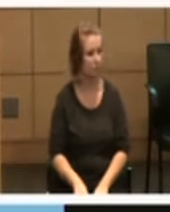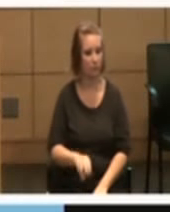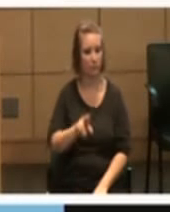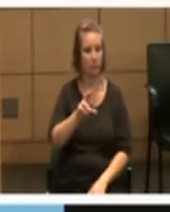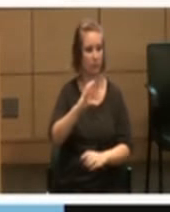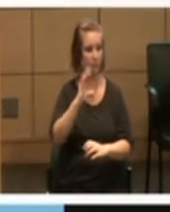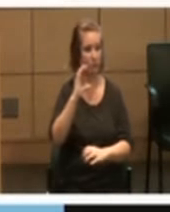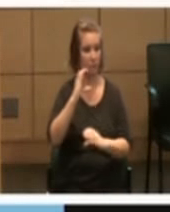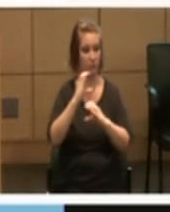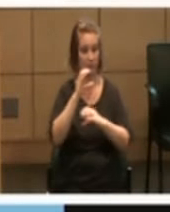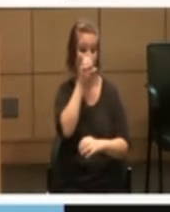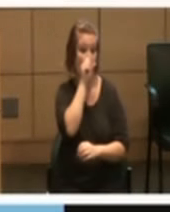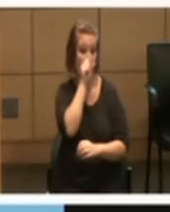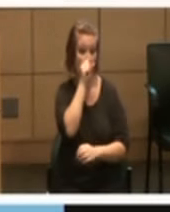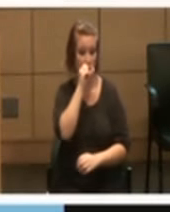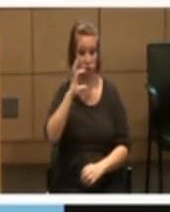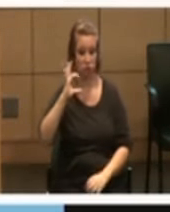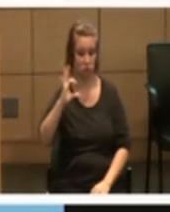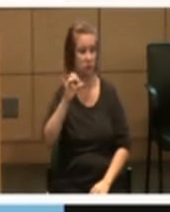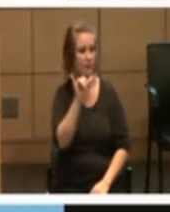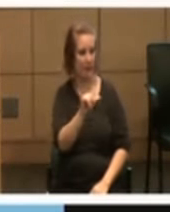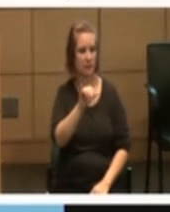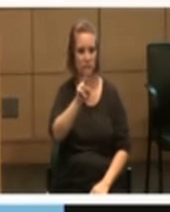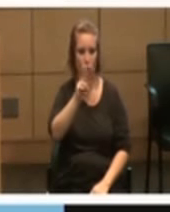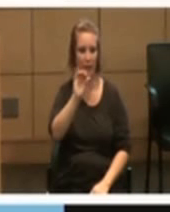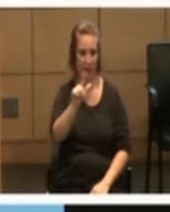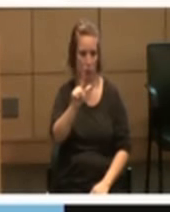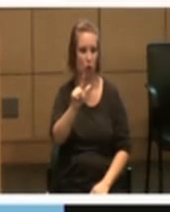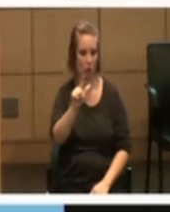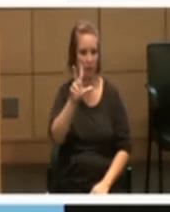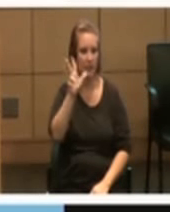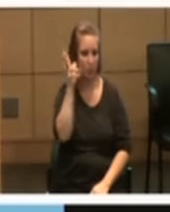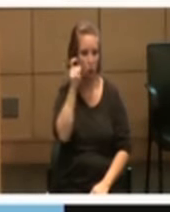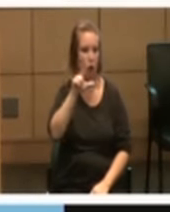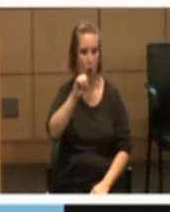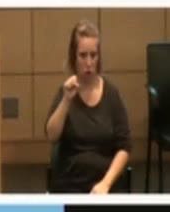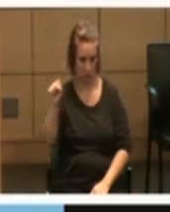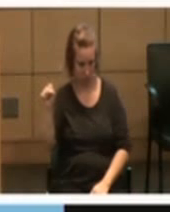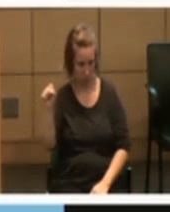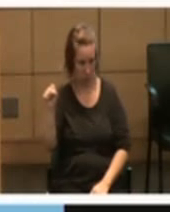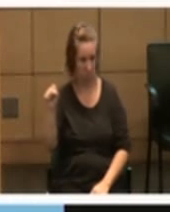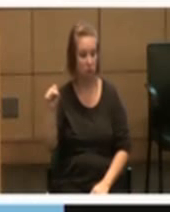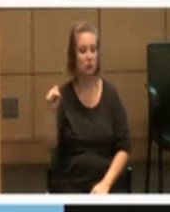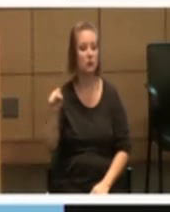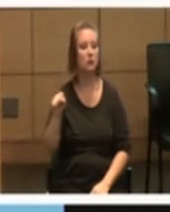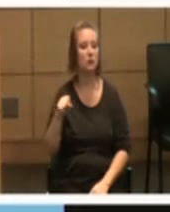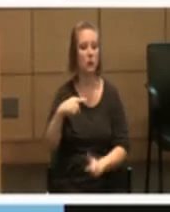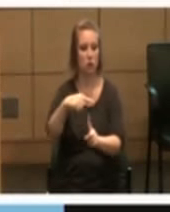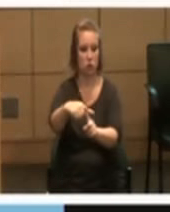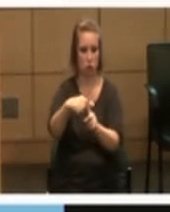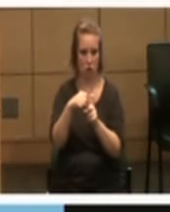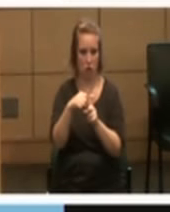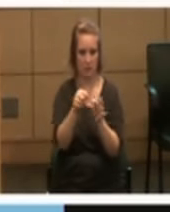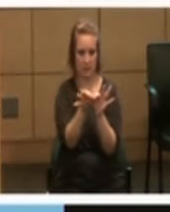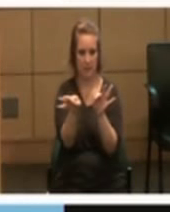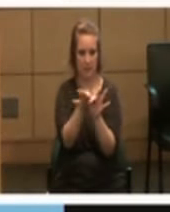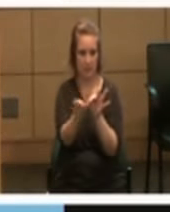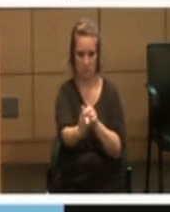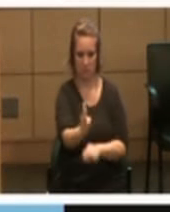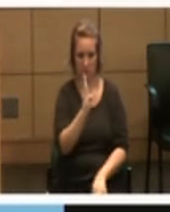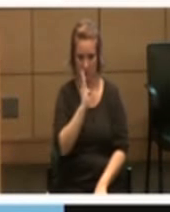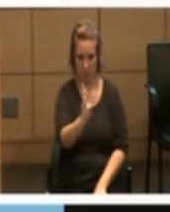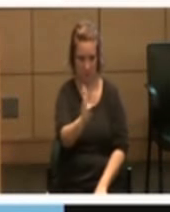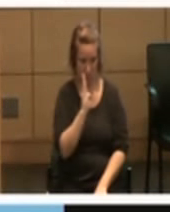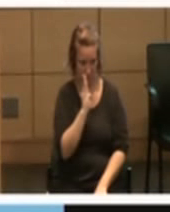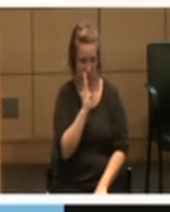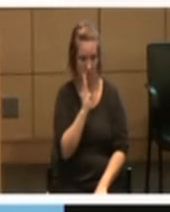loss indicated by the orange circle, and we do our target sentences from the front, and then we also